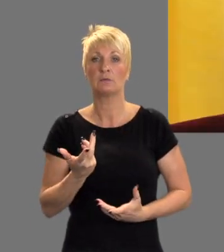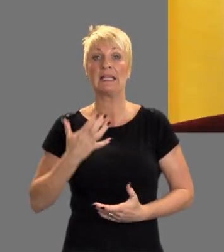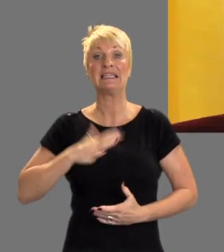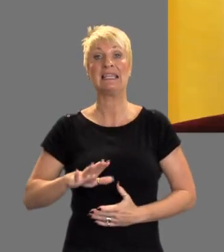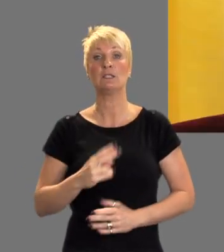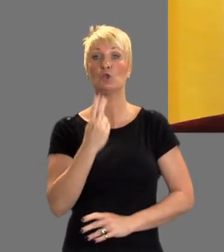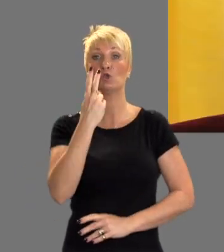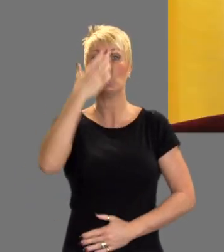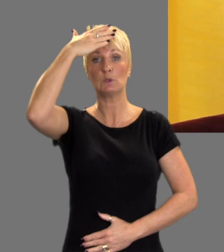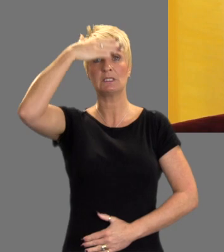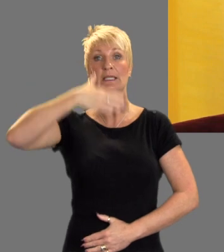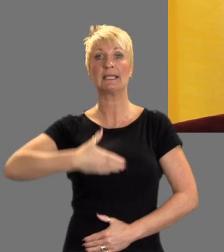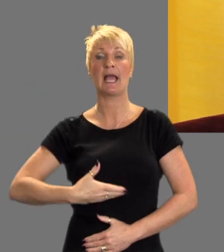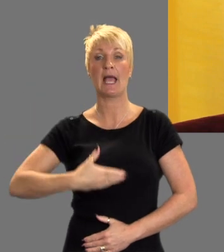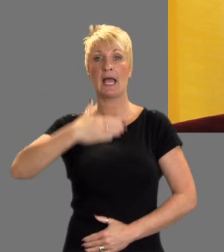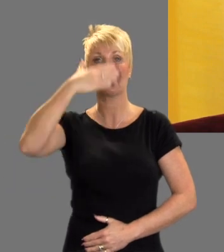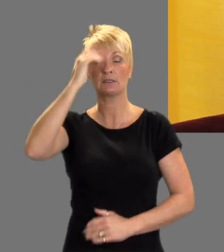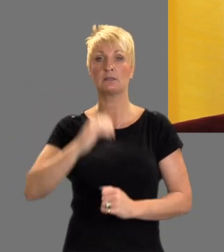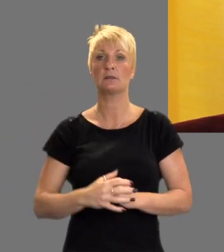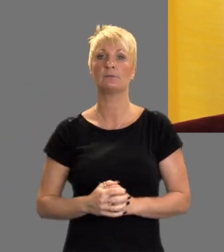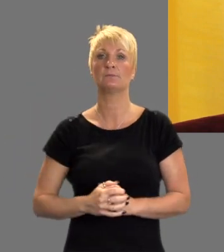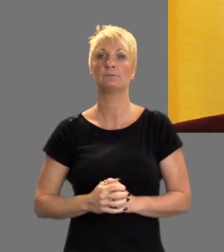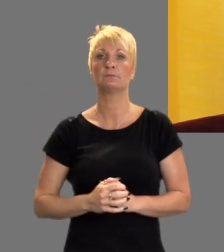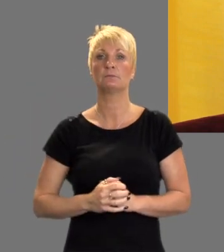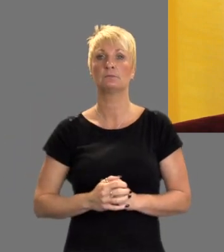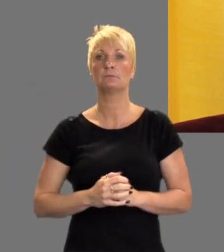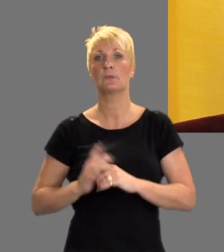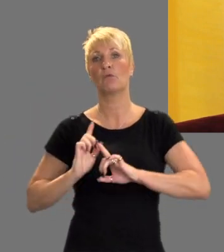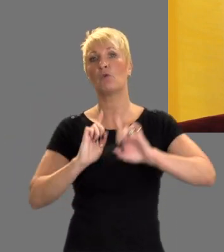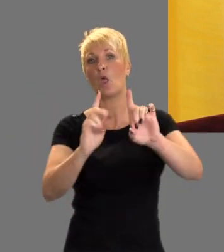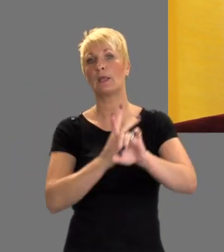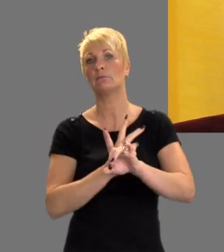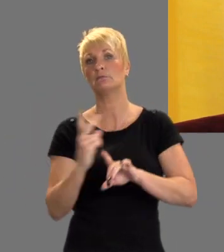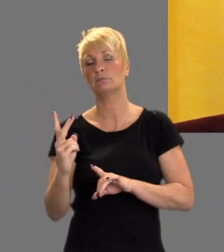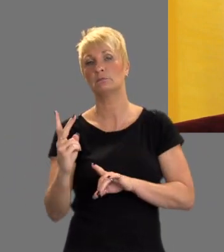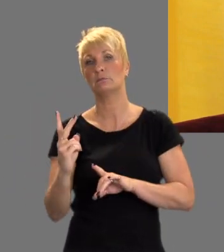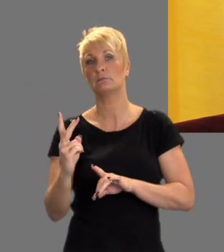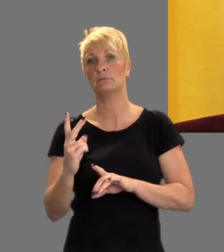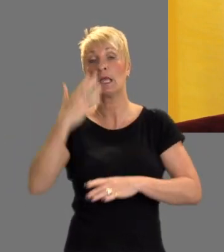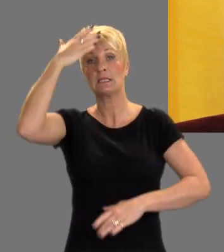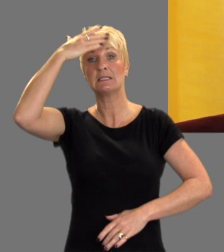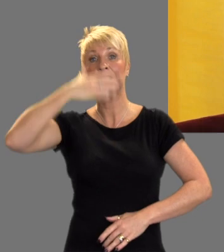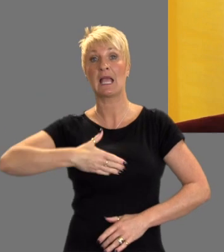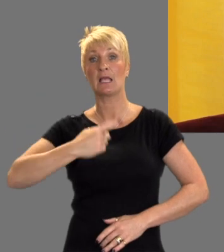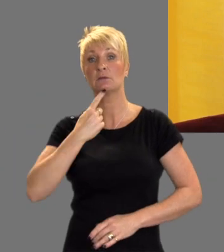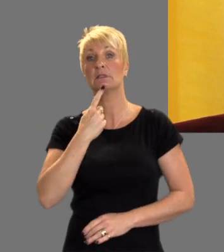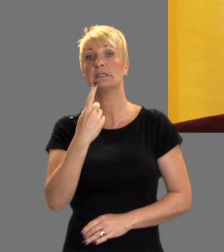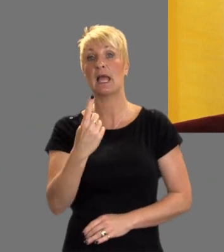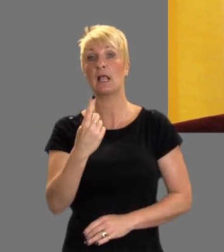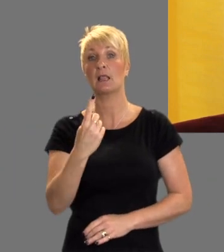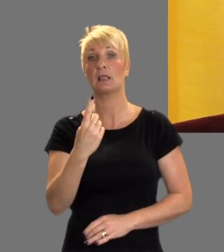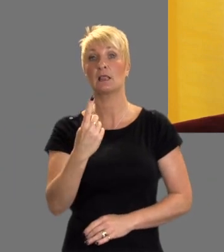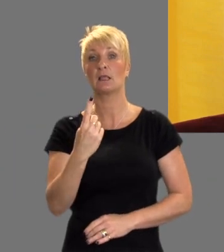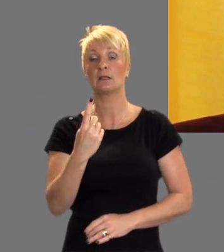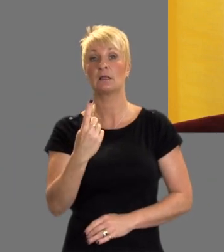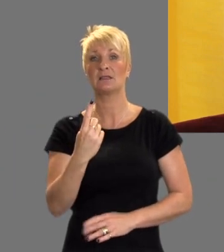2 scans, which would take place in the following fortnight, and those scans would indicate then kind